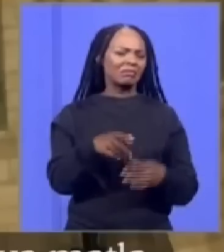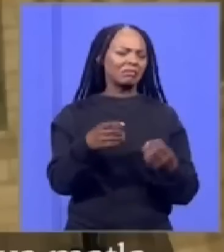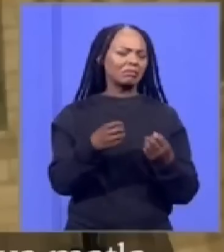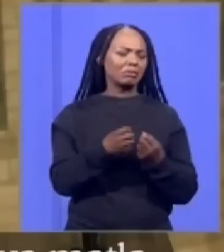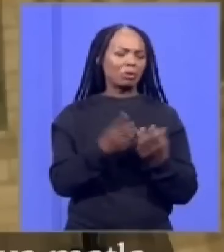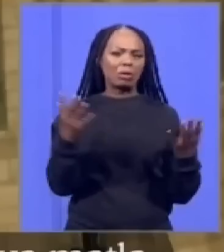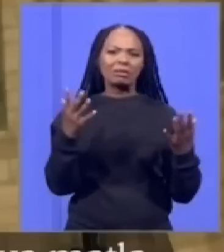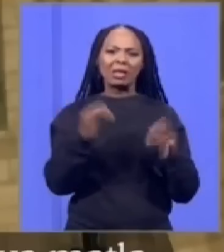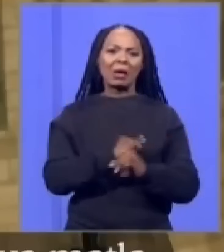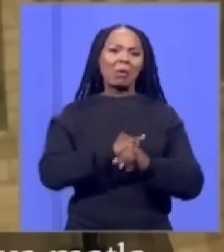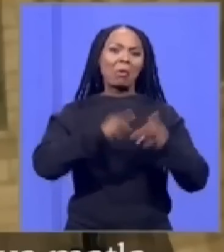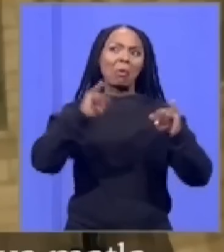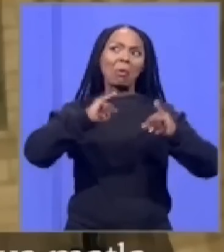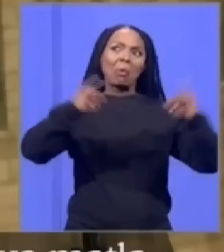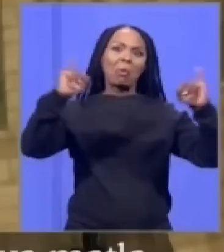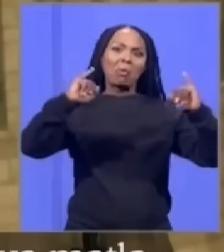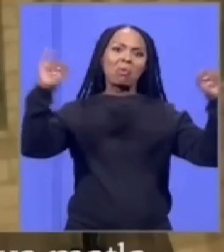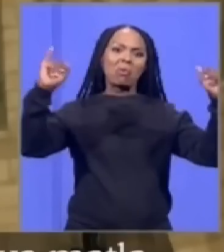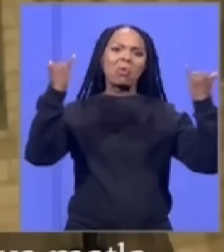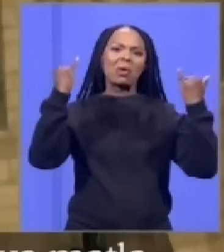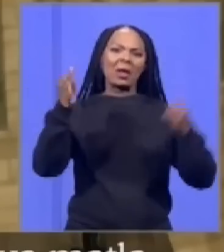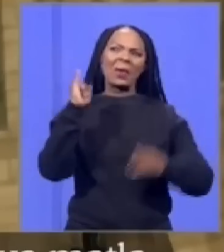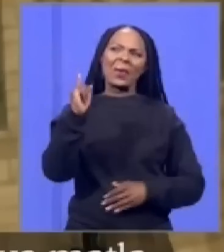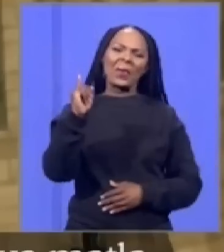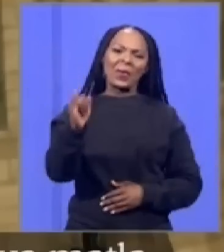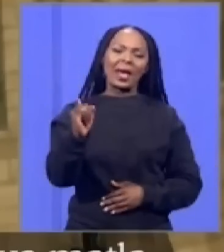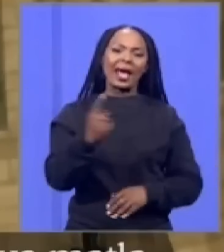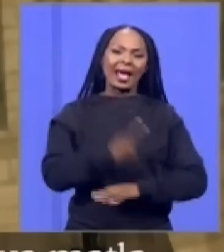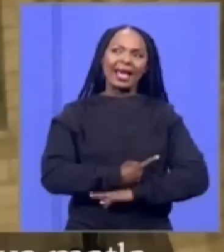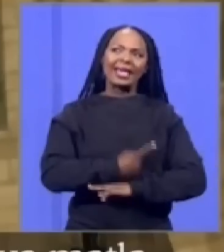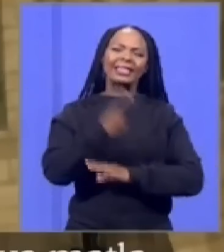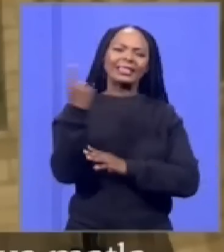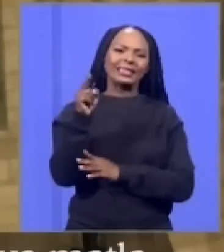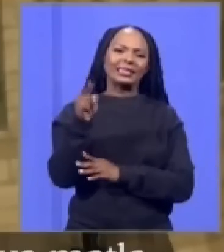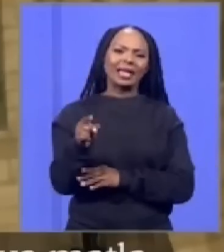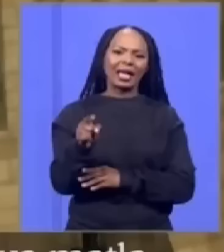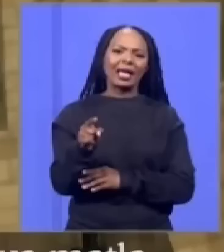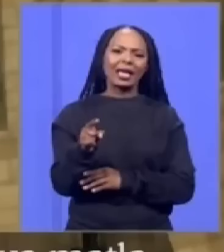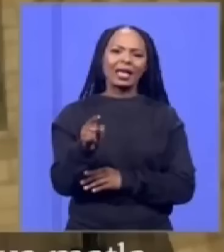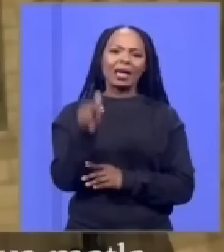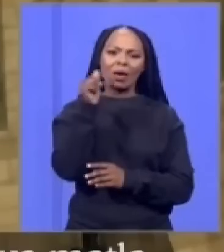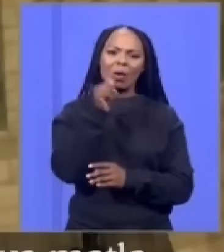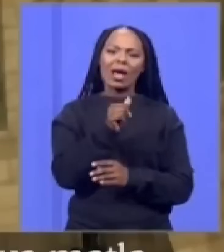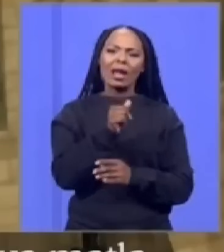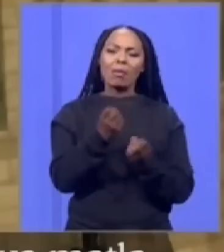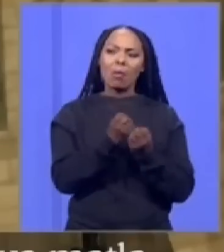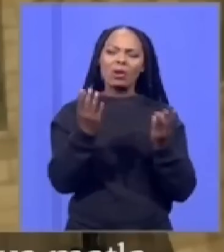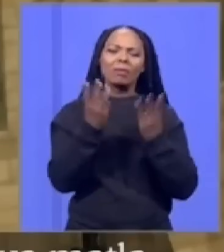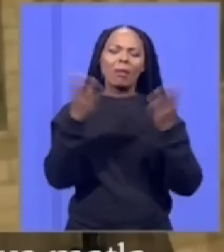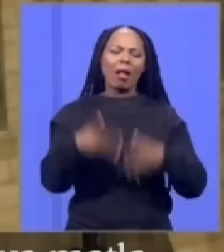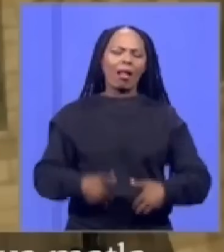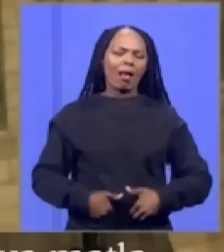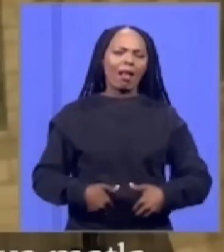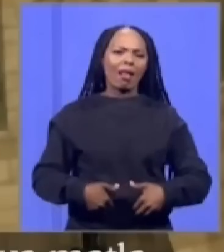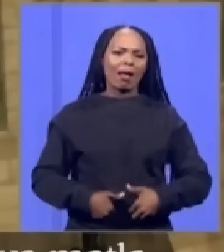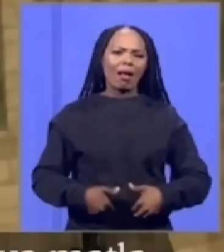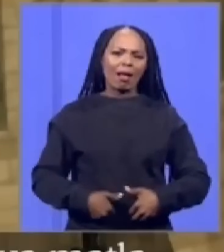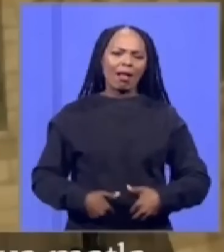grow more blatant by the day as they grow hungrier and